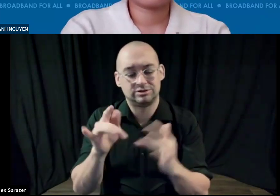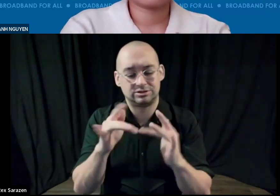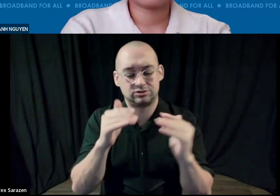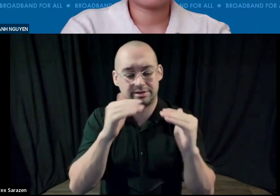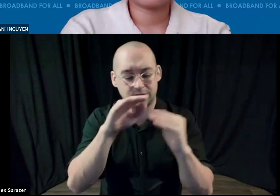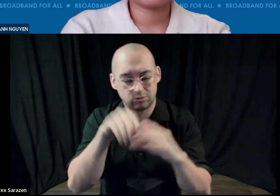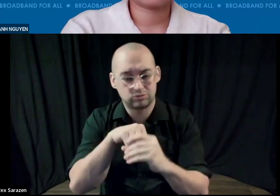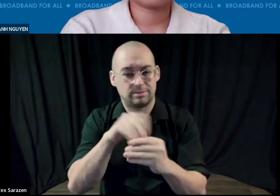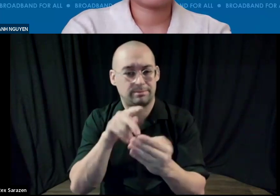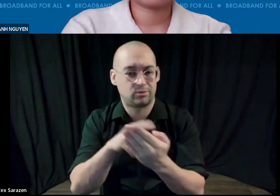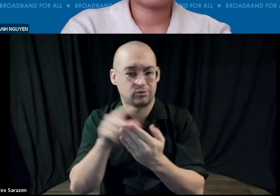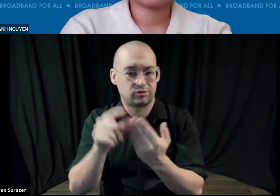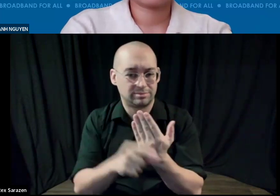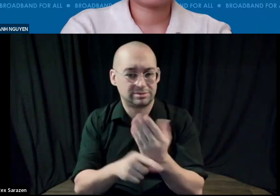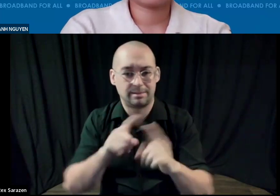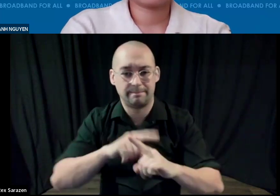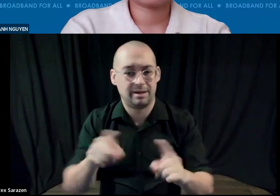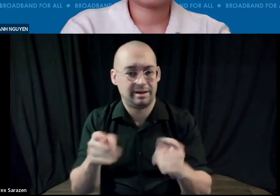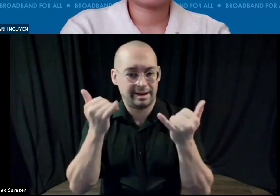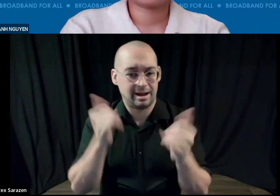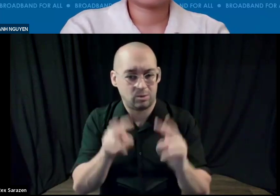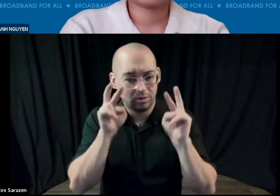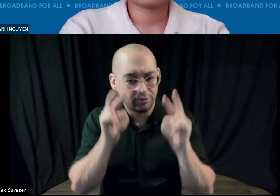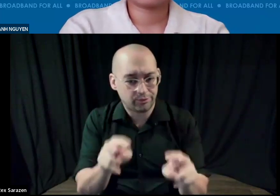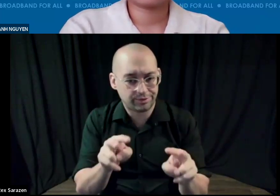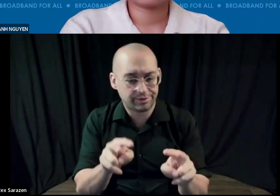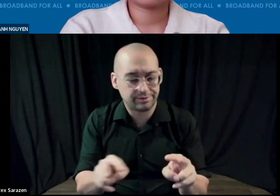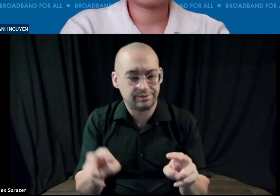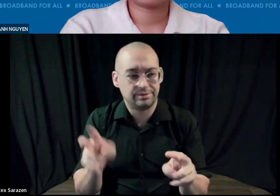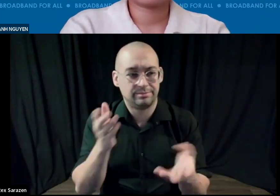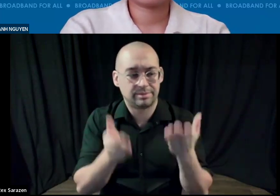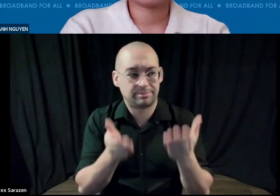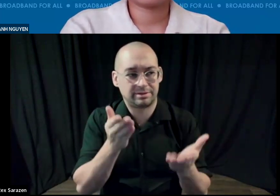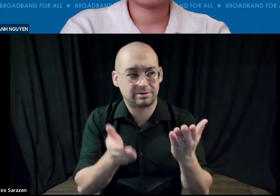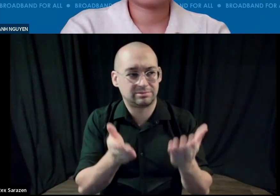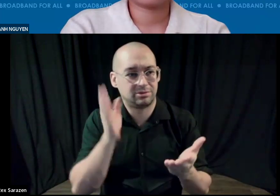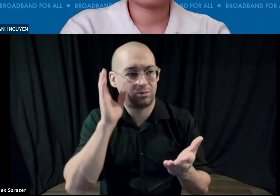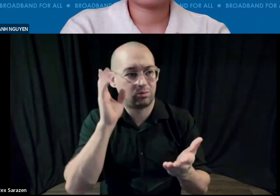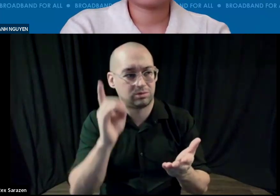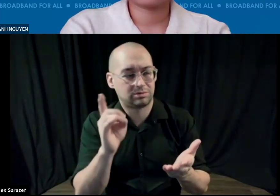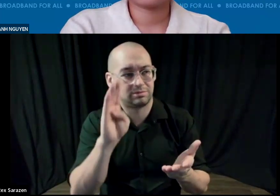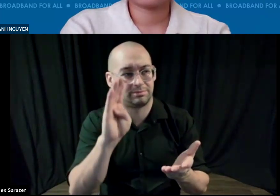at now probably would be more